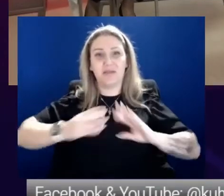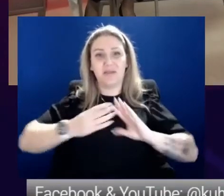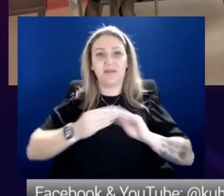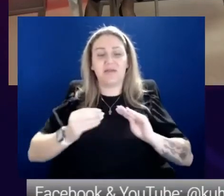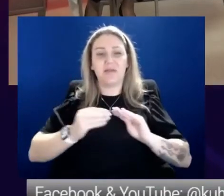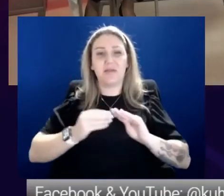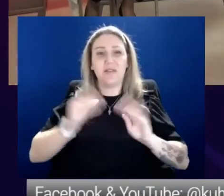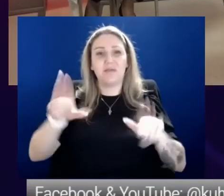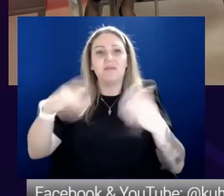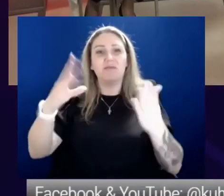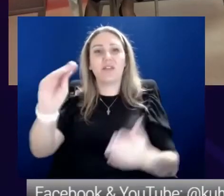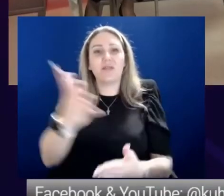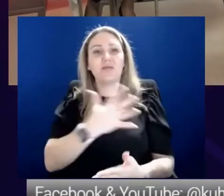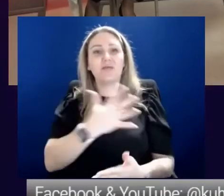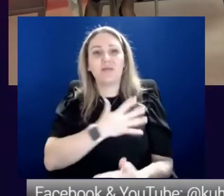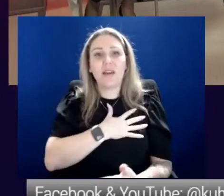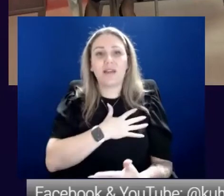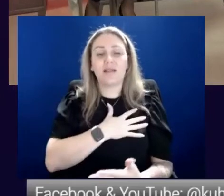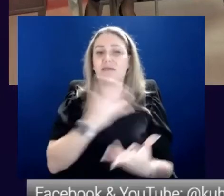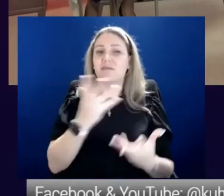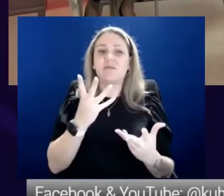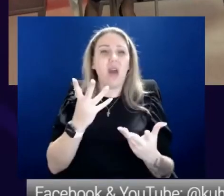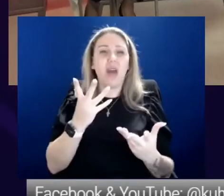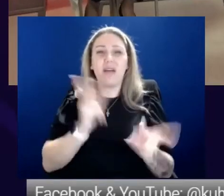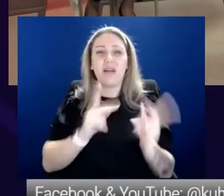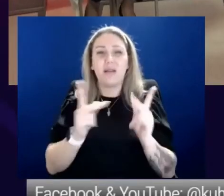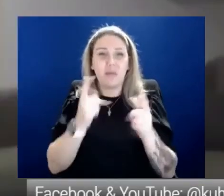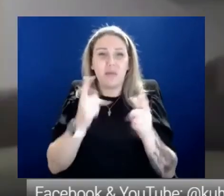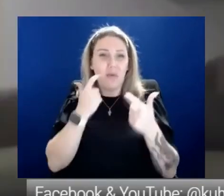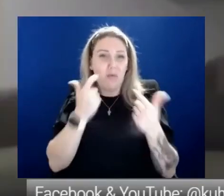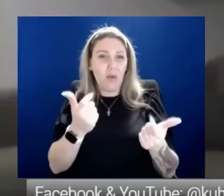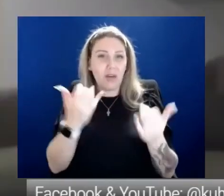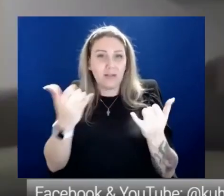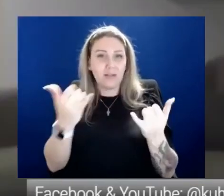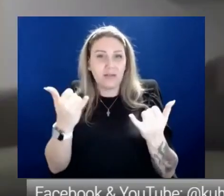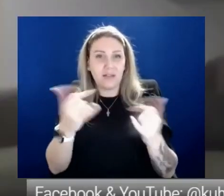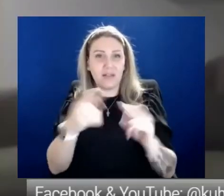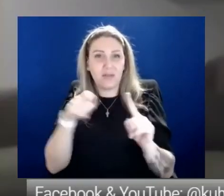you want our viewers to take away from this episode?